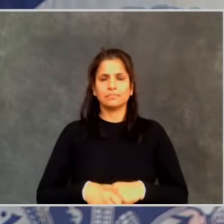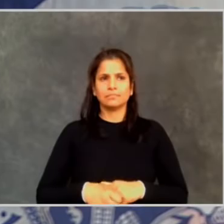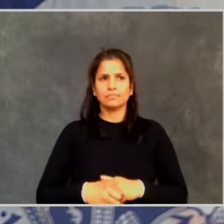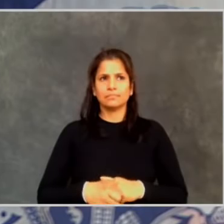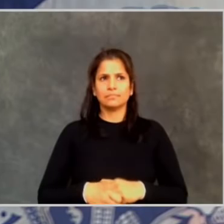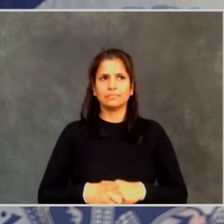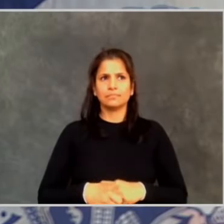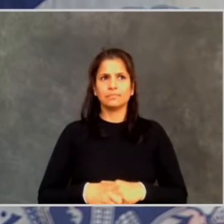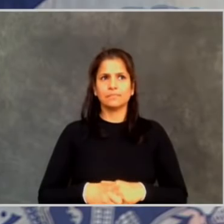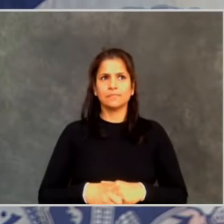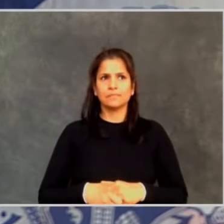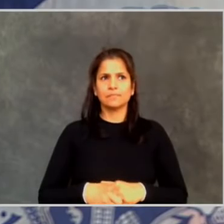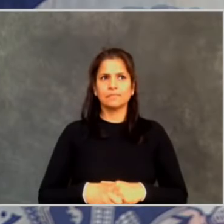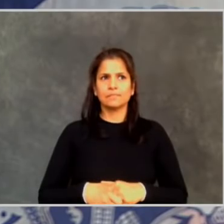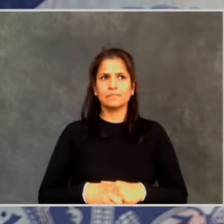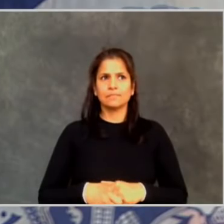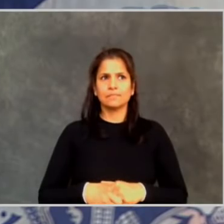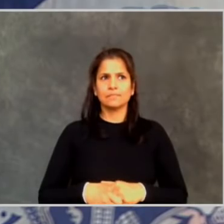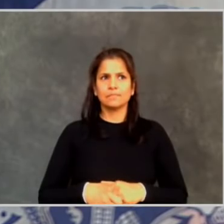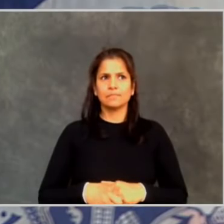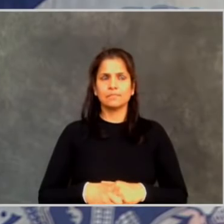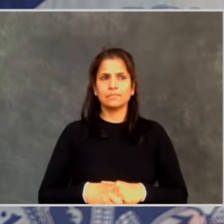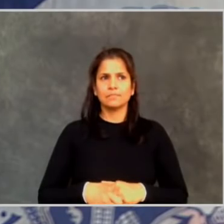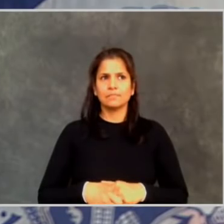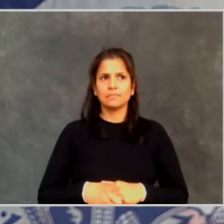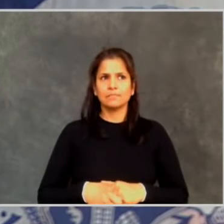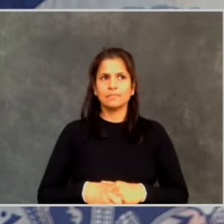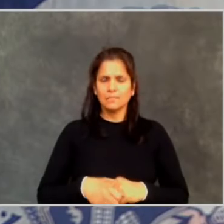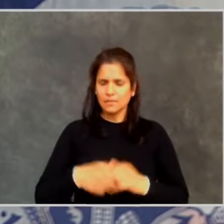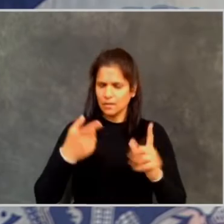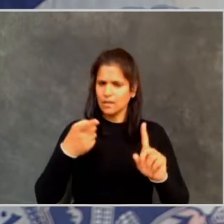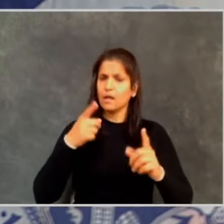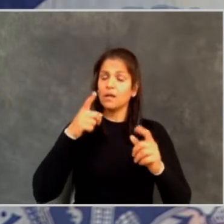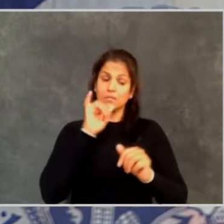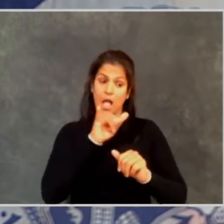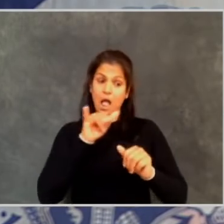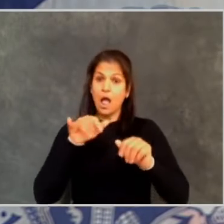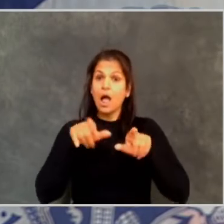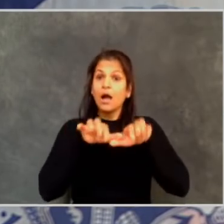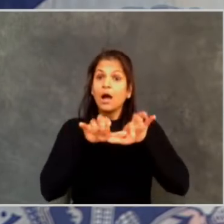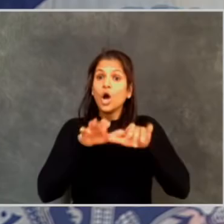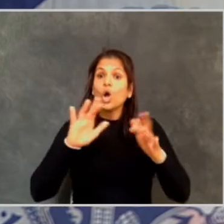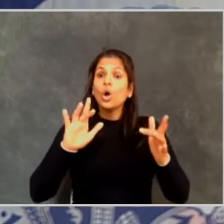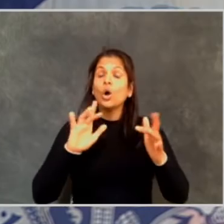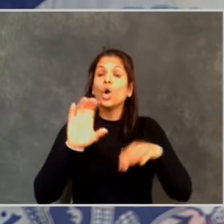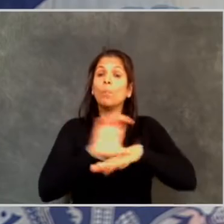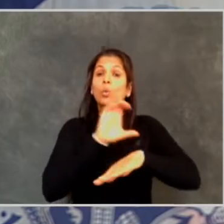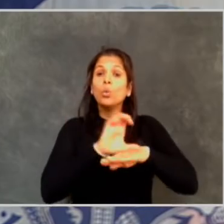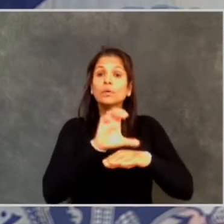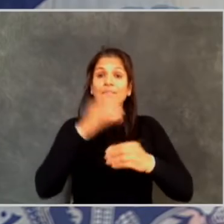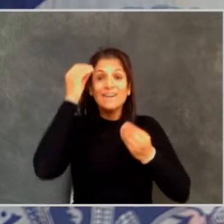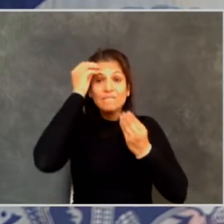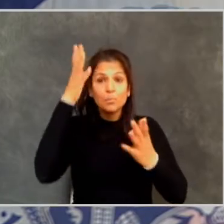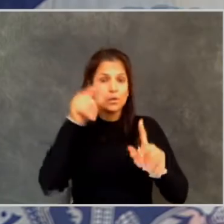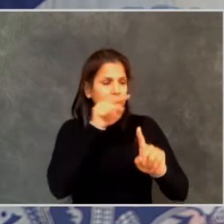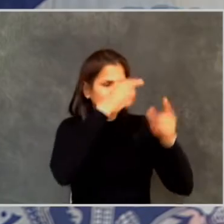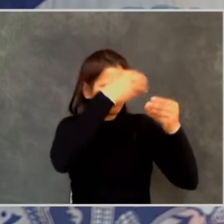awful reality for those families. Clearly, ultimately, each one